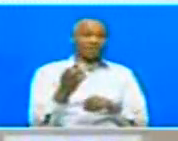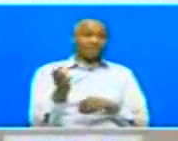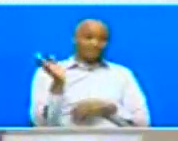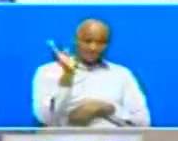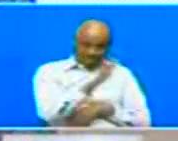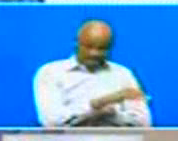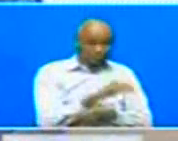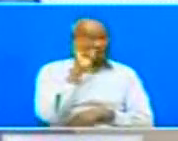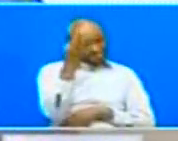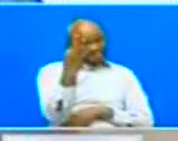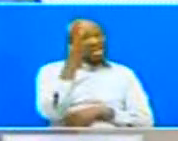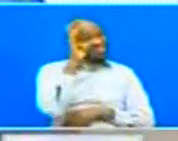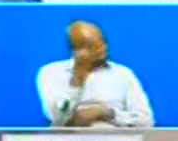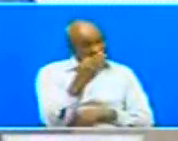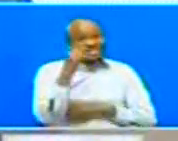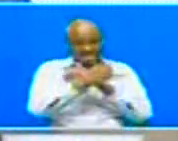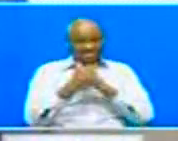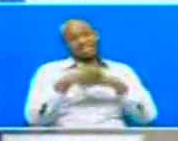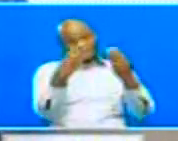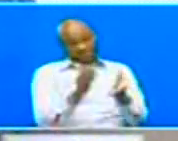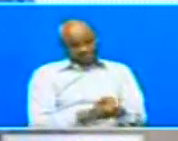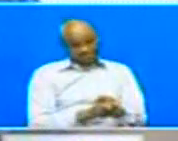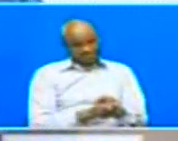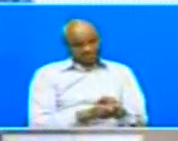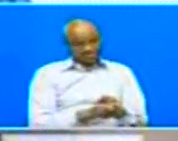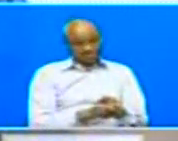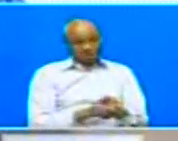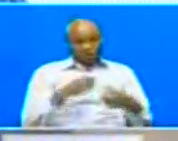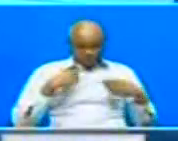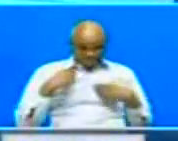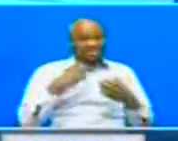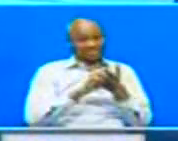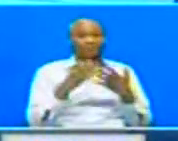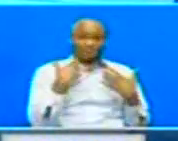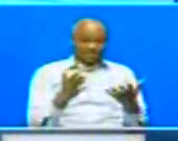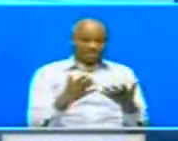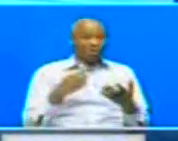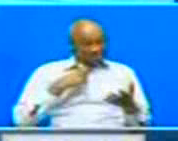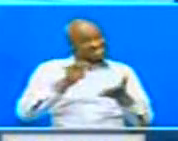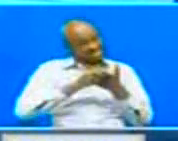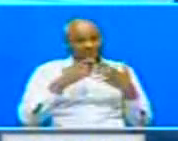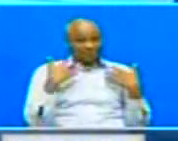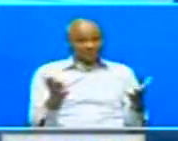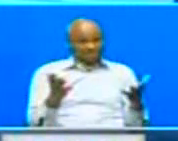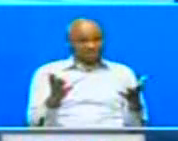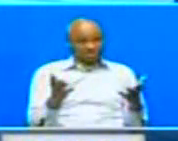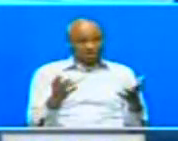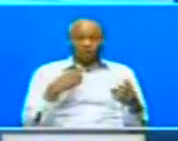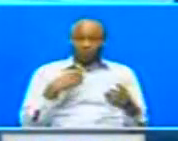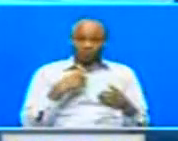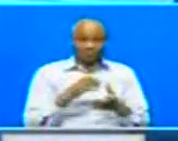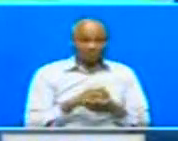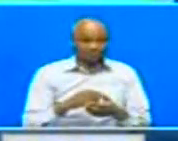in a third country. Okay. Those are the three options that we have that we have signed off. We can also repatriate them.